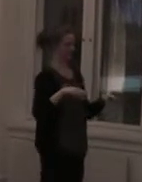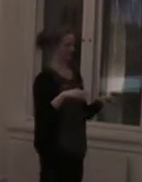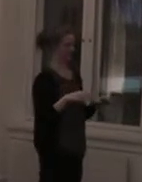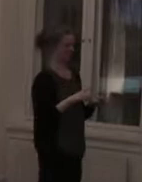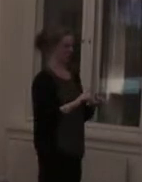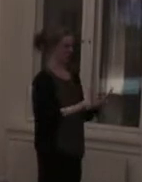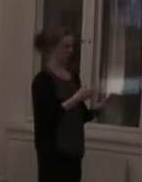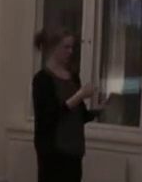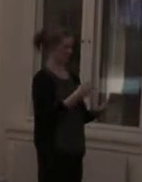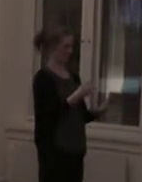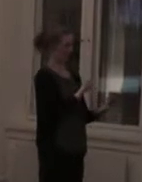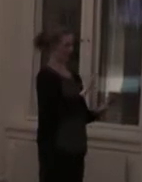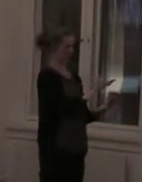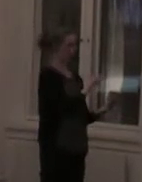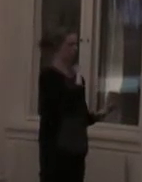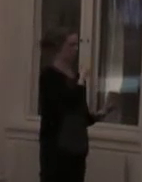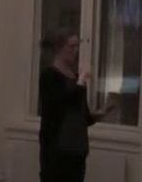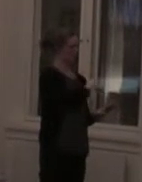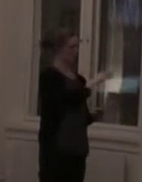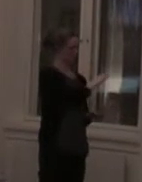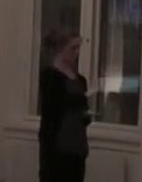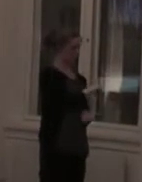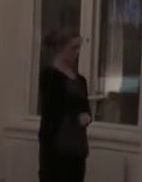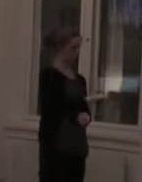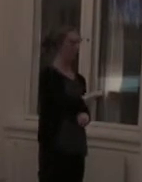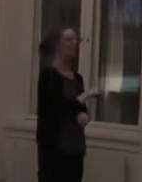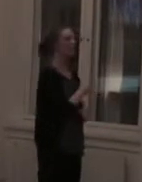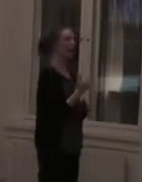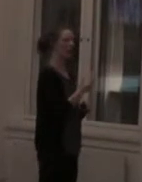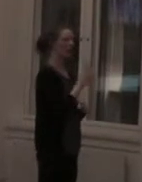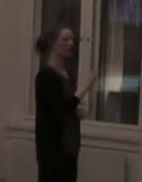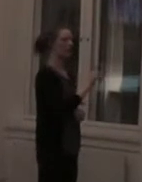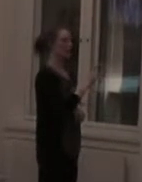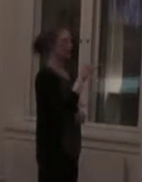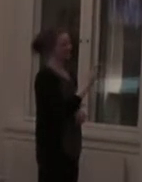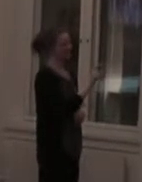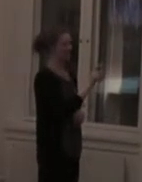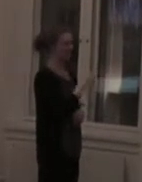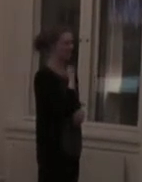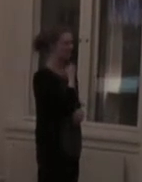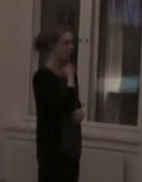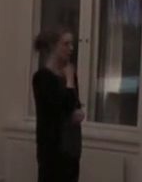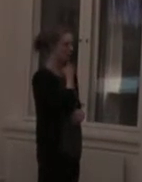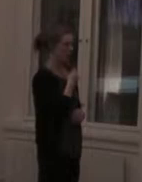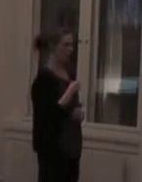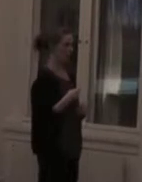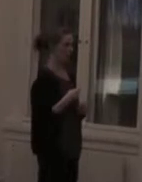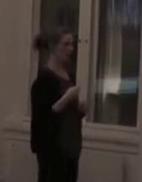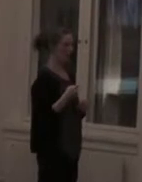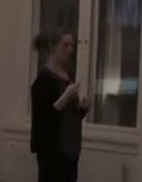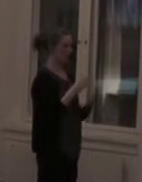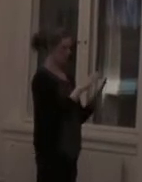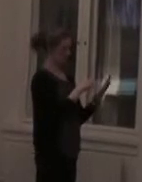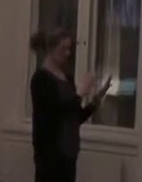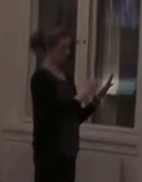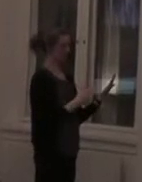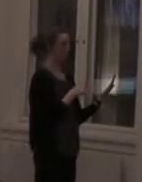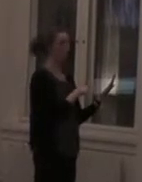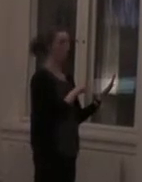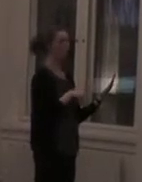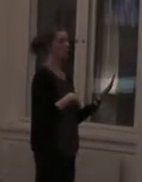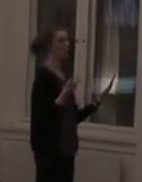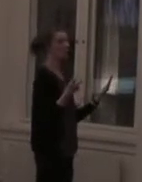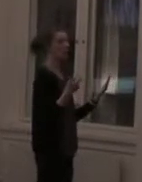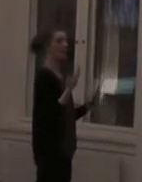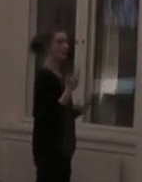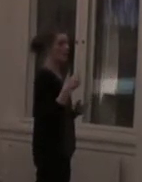in the report. And we are in the process of editing 3 more now. And we are also expecting to get 5